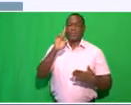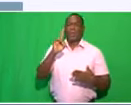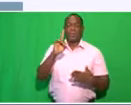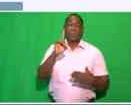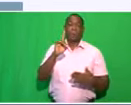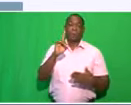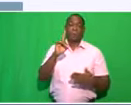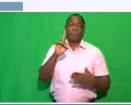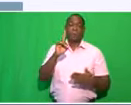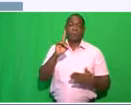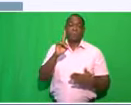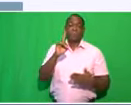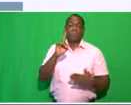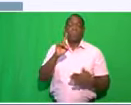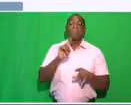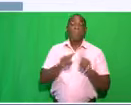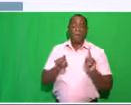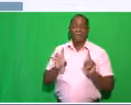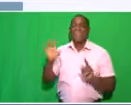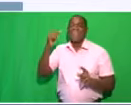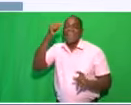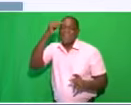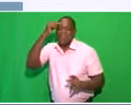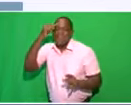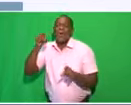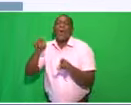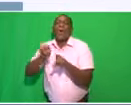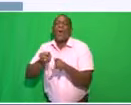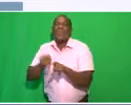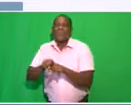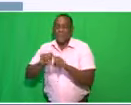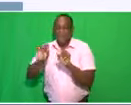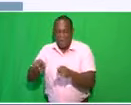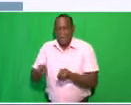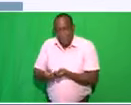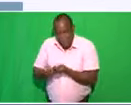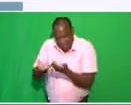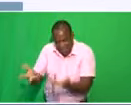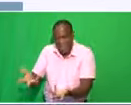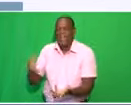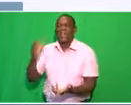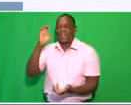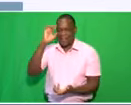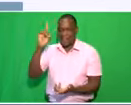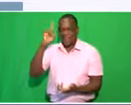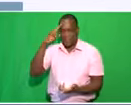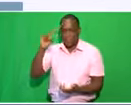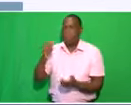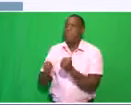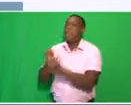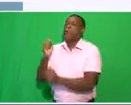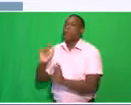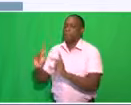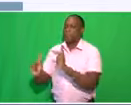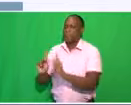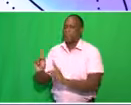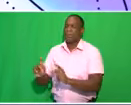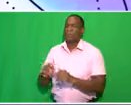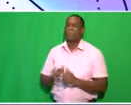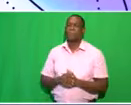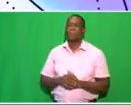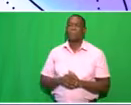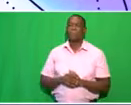but the government would also have an opportunity to provide for the wider population. Next